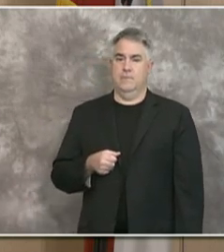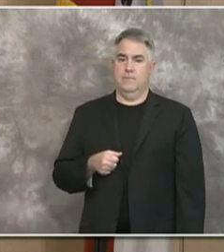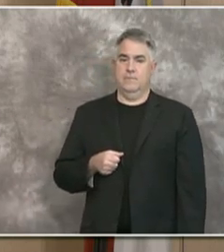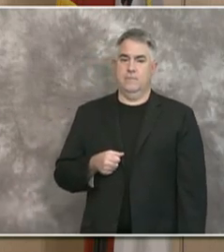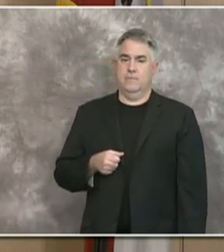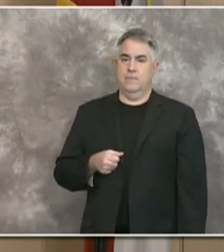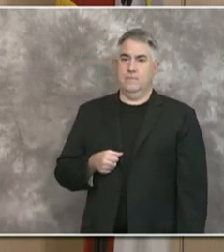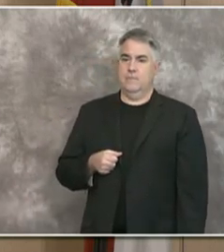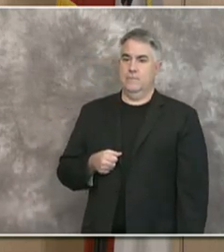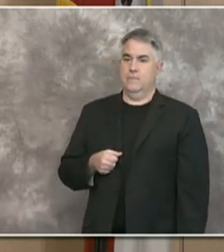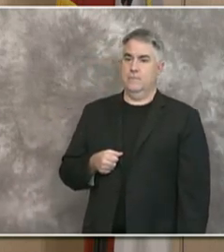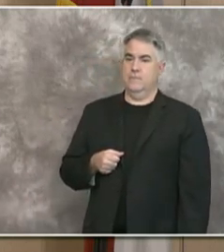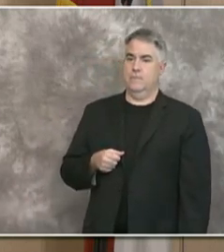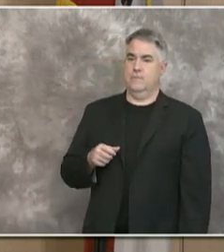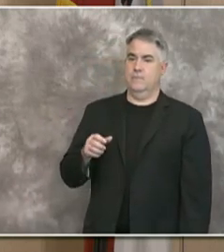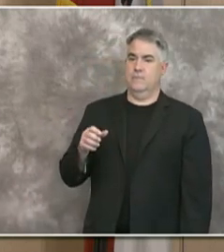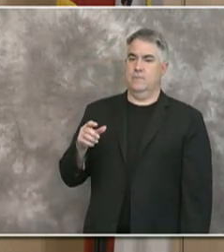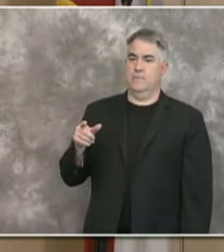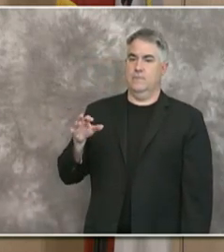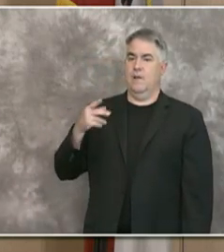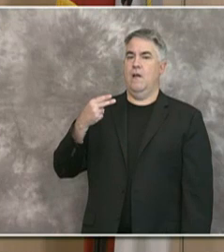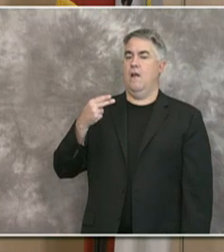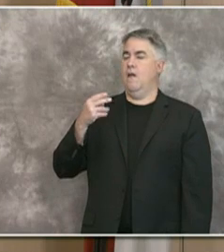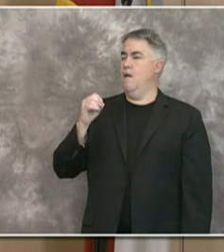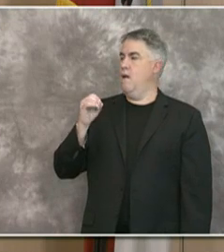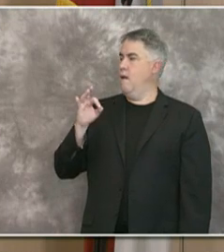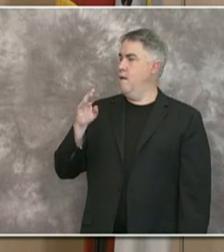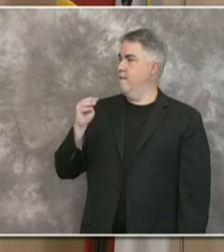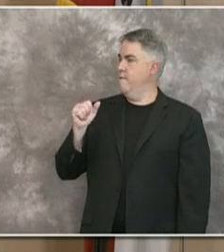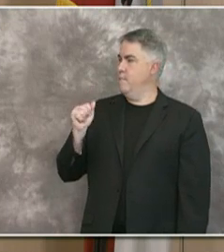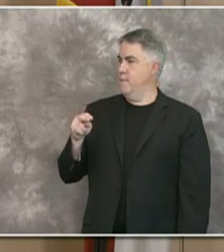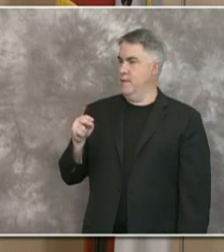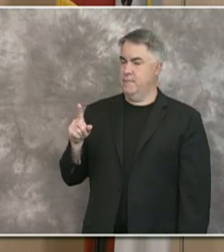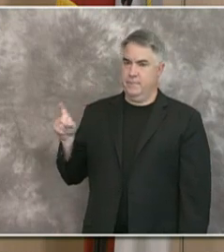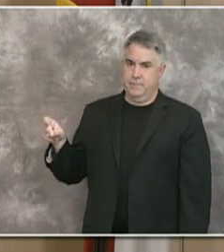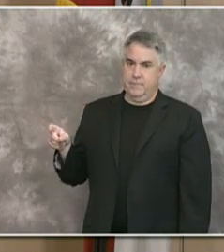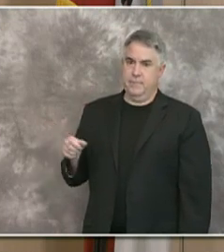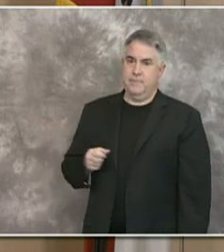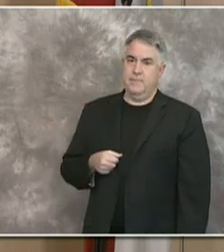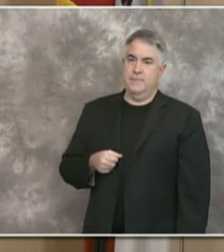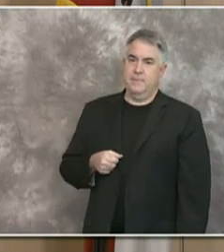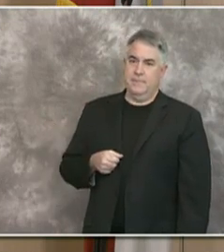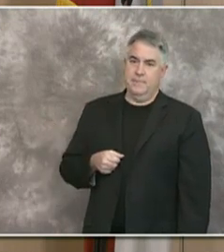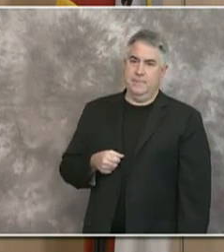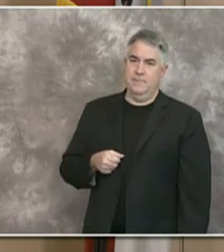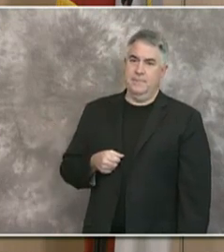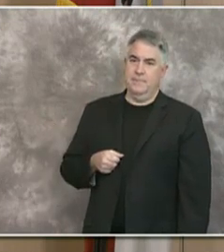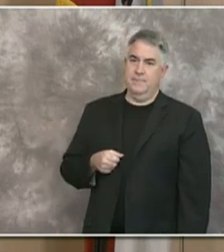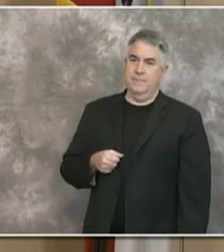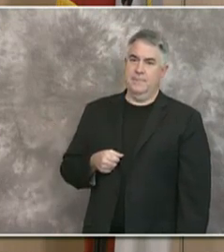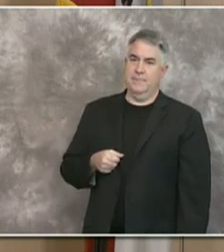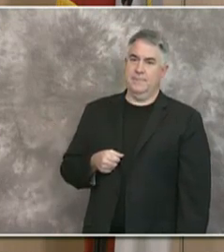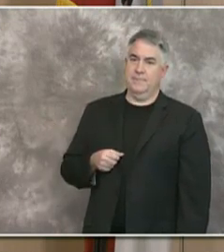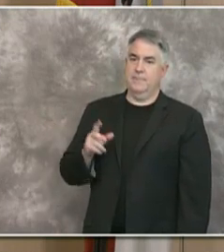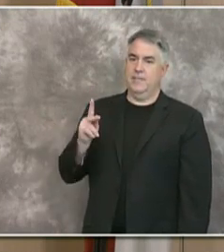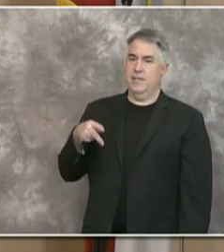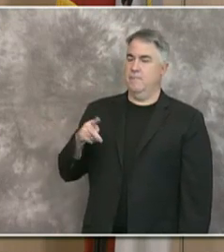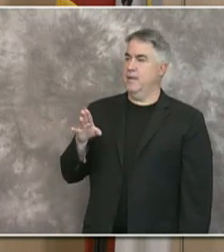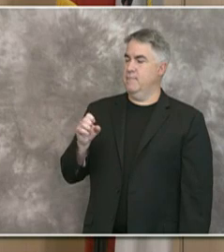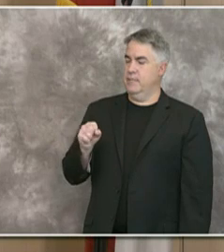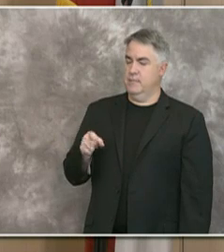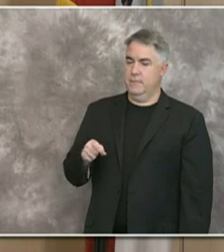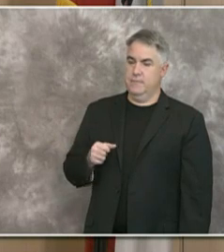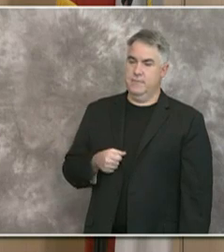Matt Hoffman with KPBS. Please state your question. Hi. First, just looking for the county's